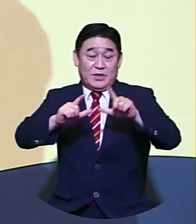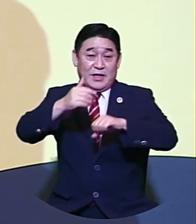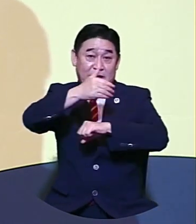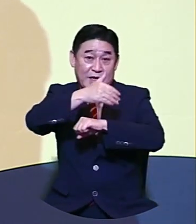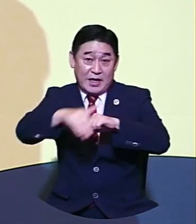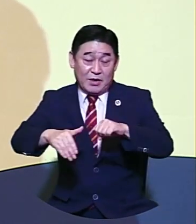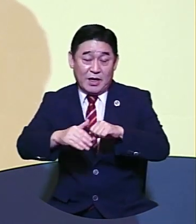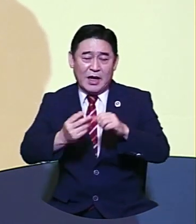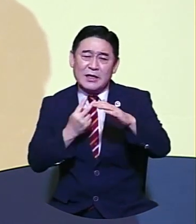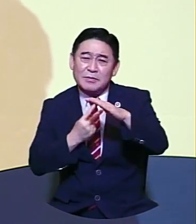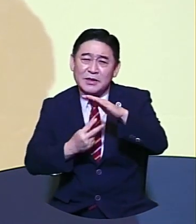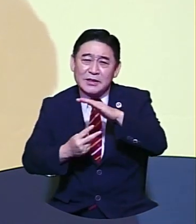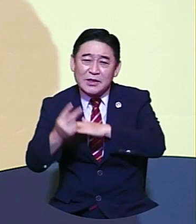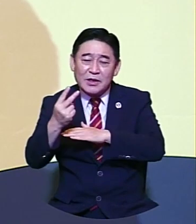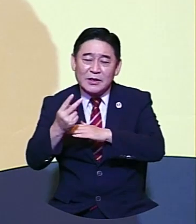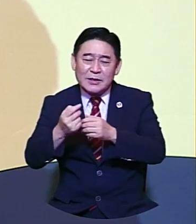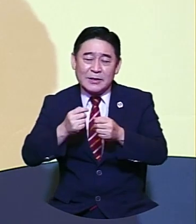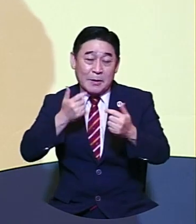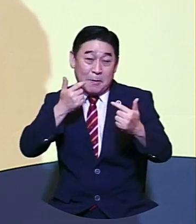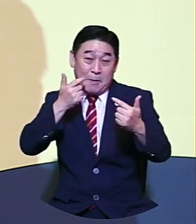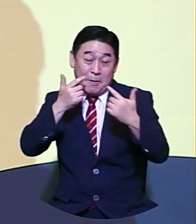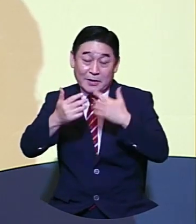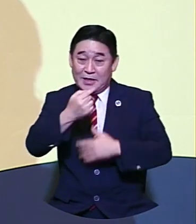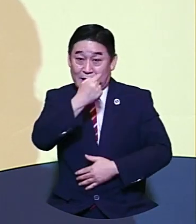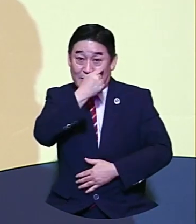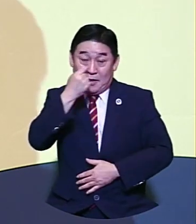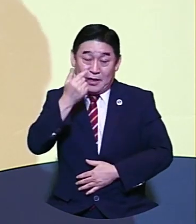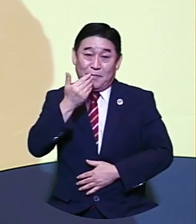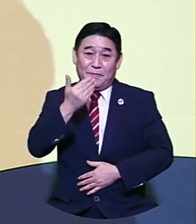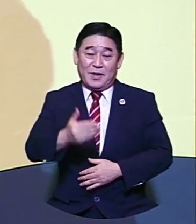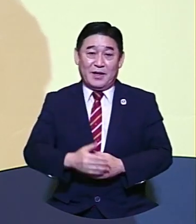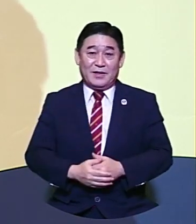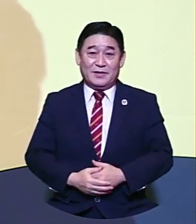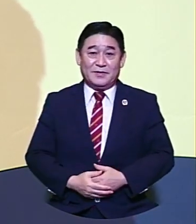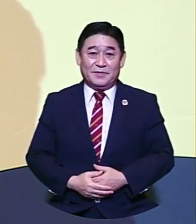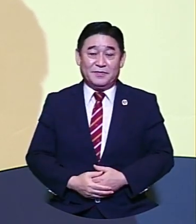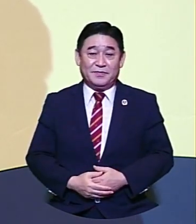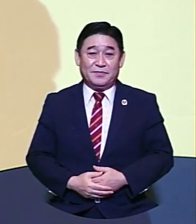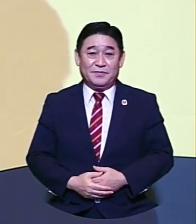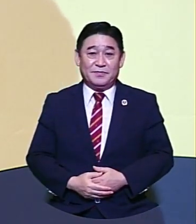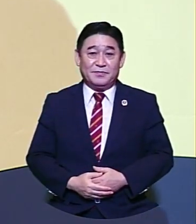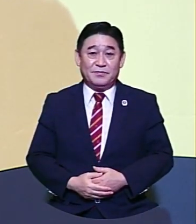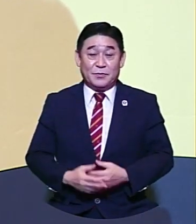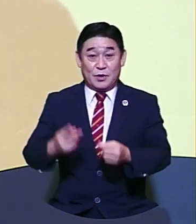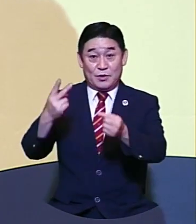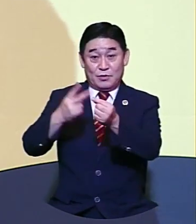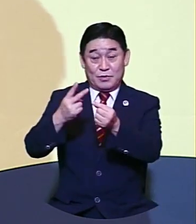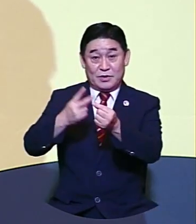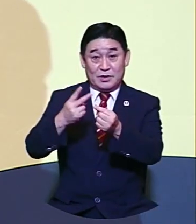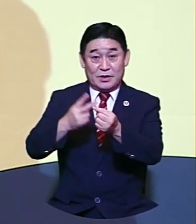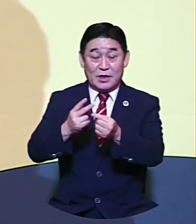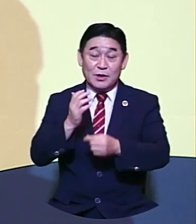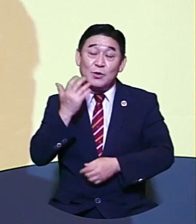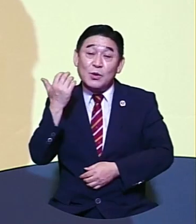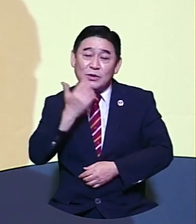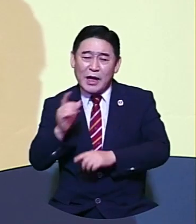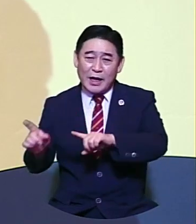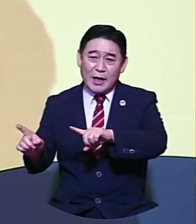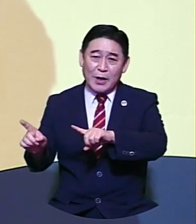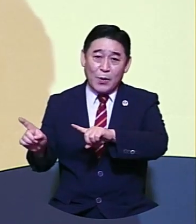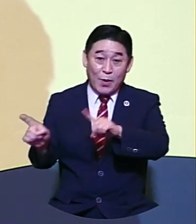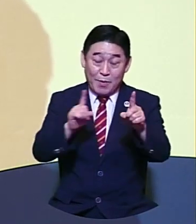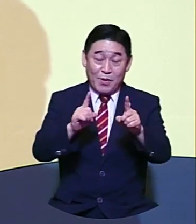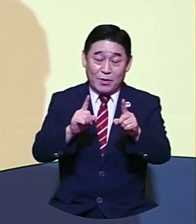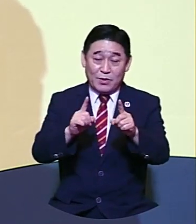healthcare system that is environment-friendly and resilient. In the second session